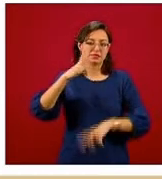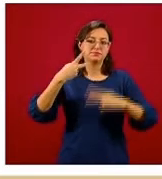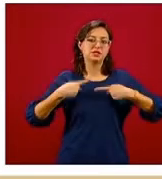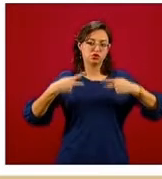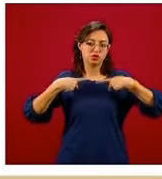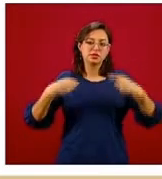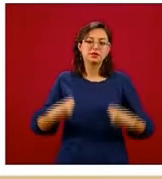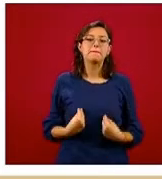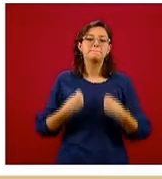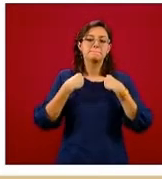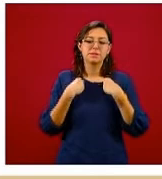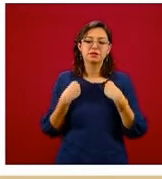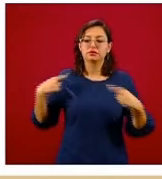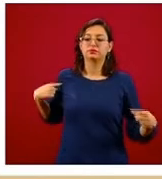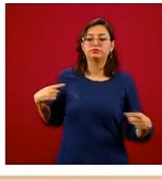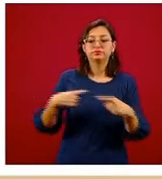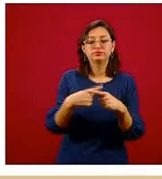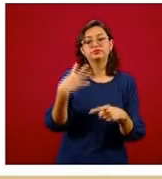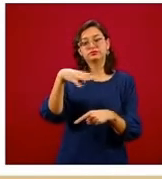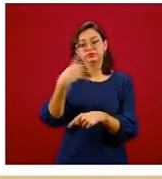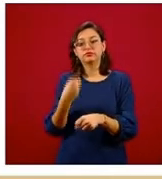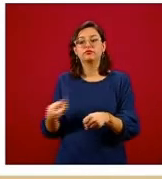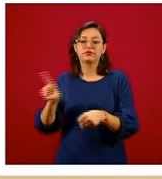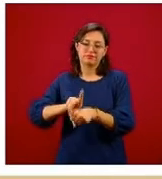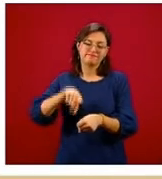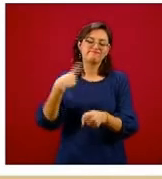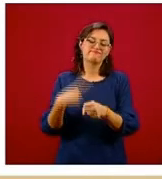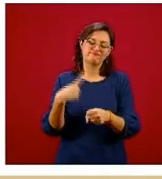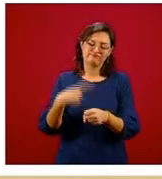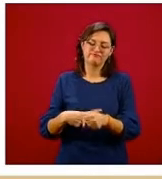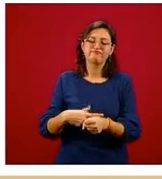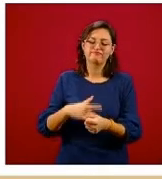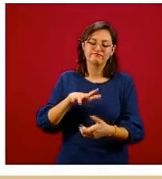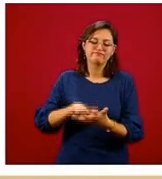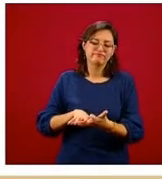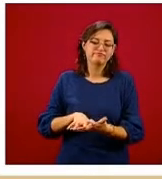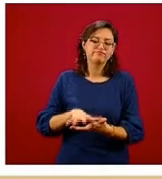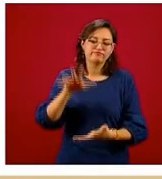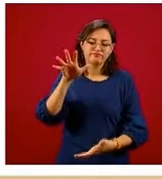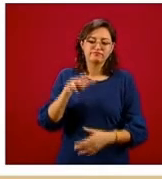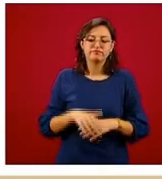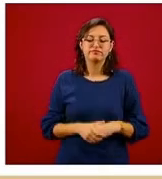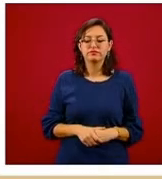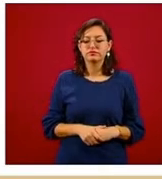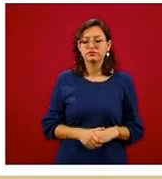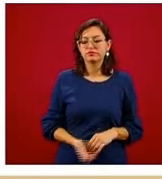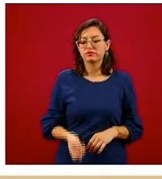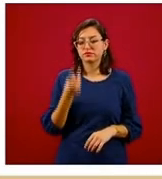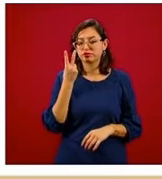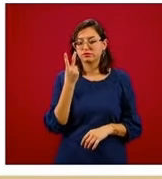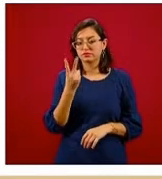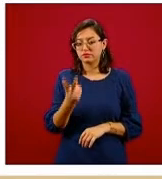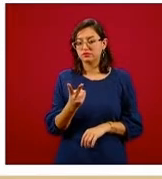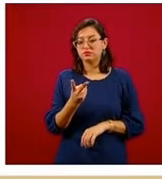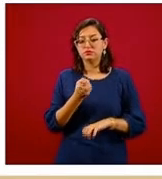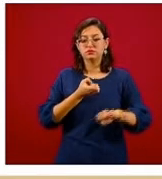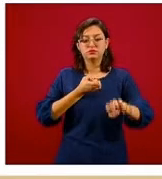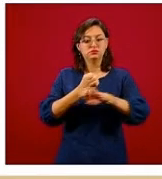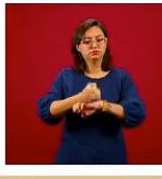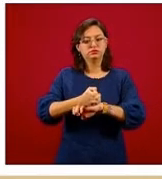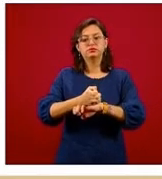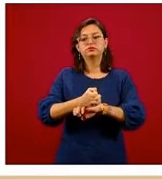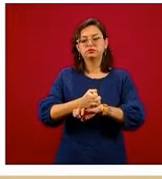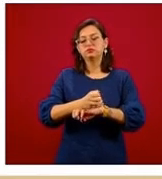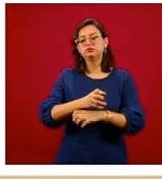green, the incidence rate would be the highest according to these last 14 days and presenting